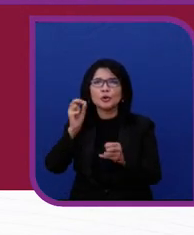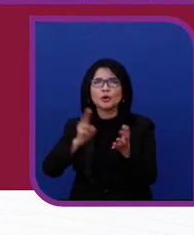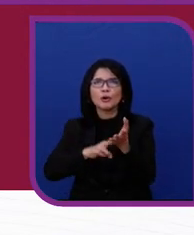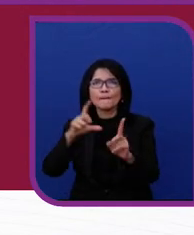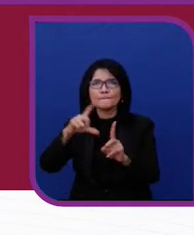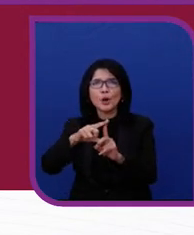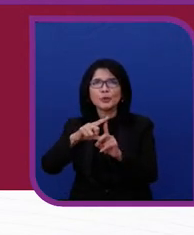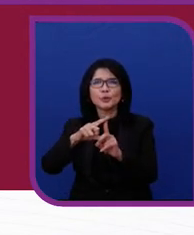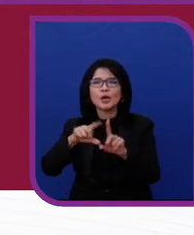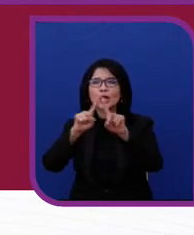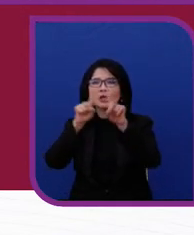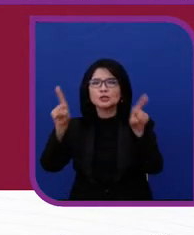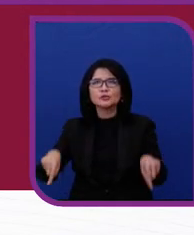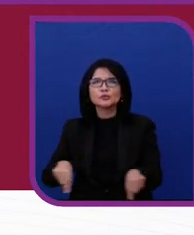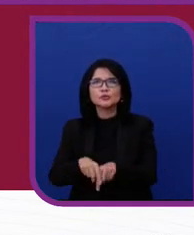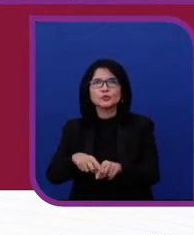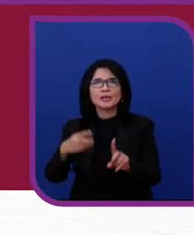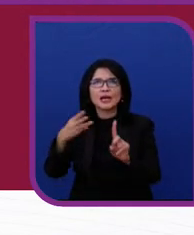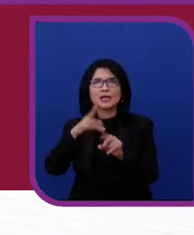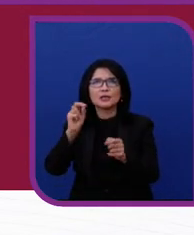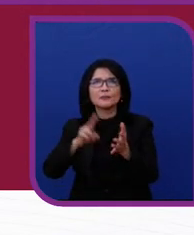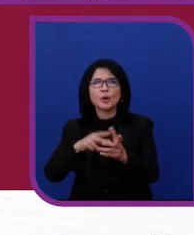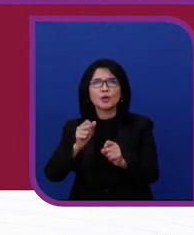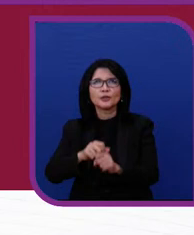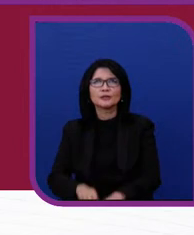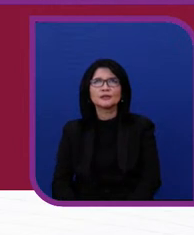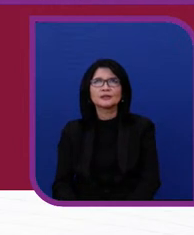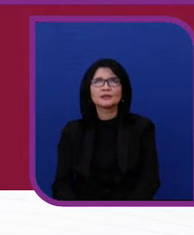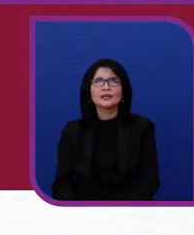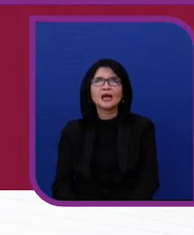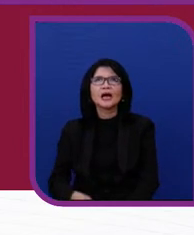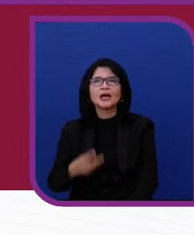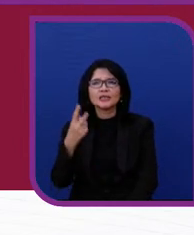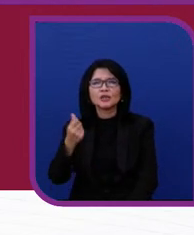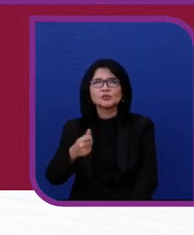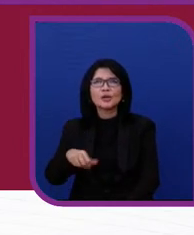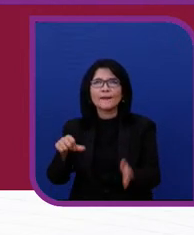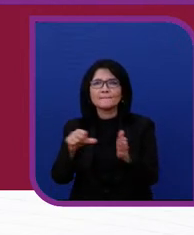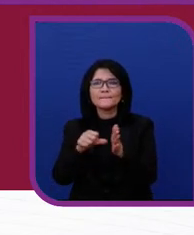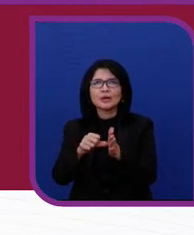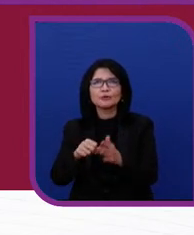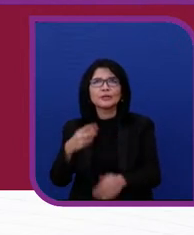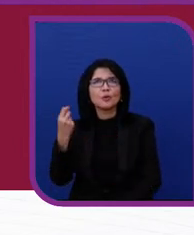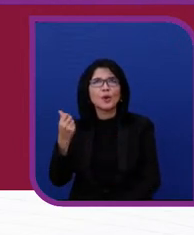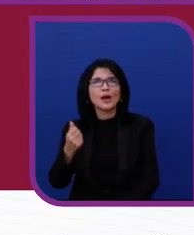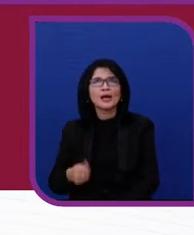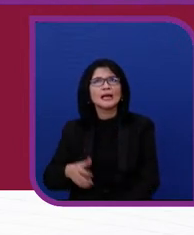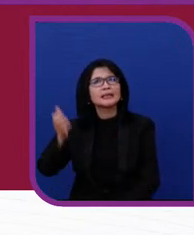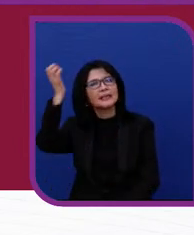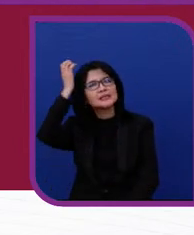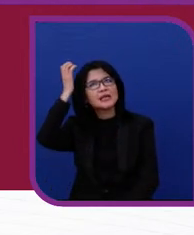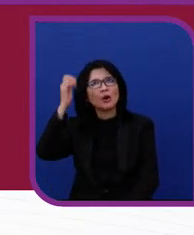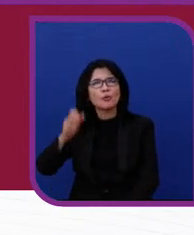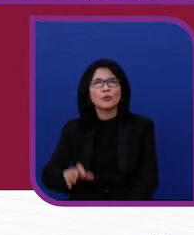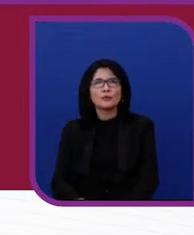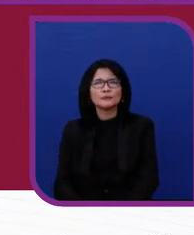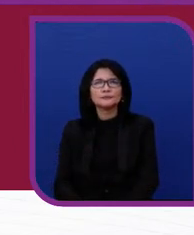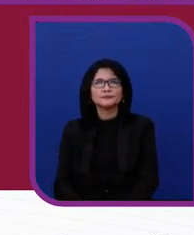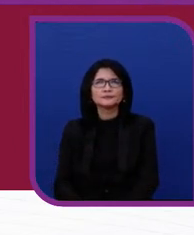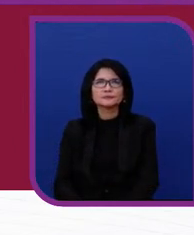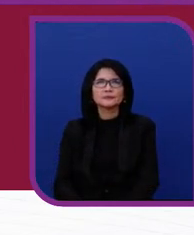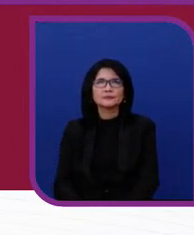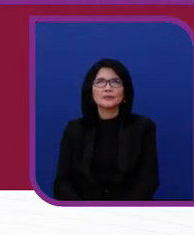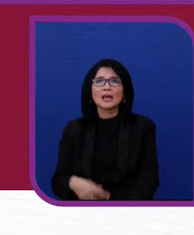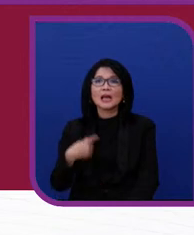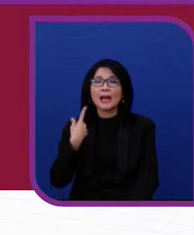cukup basilides suku Islamic Bond with Green elemen Enno so however We should